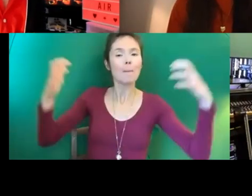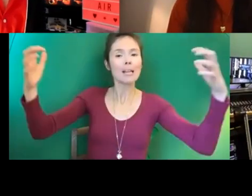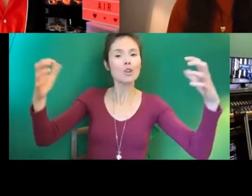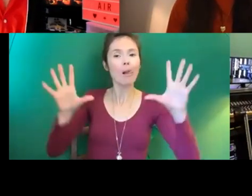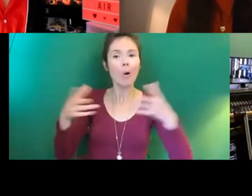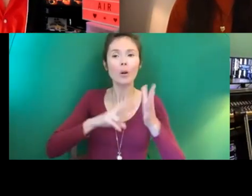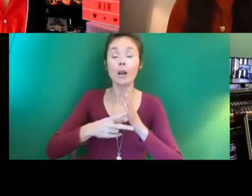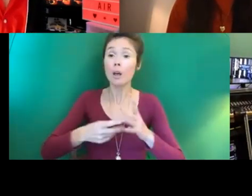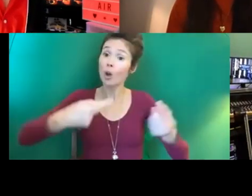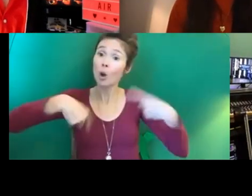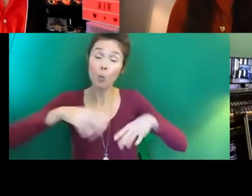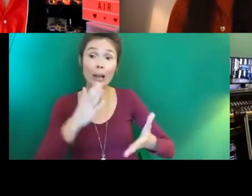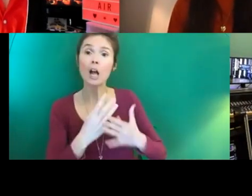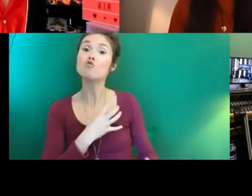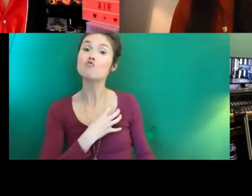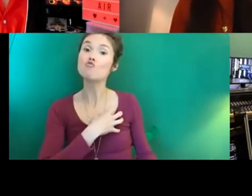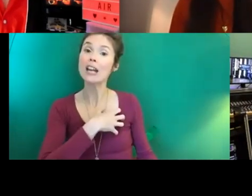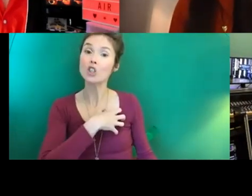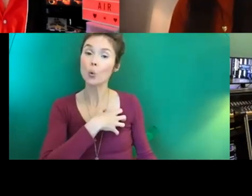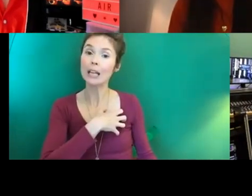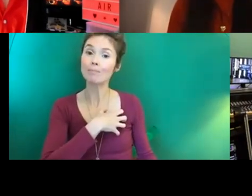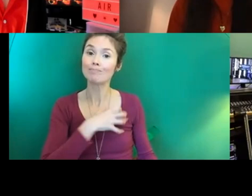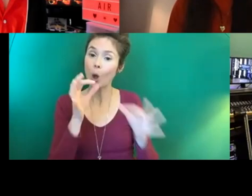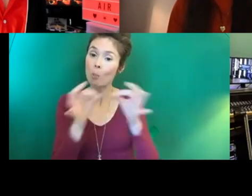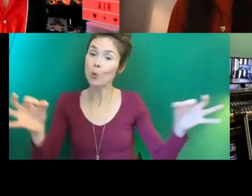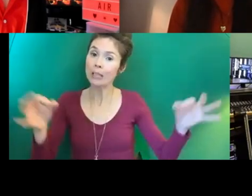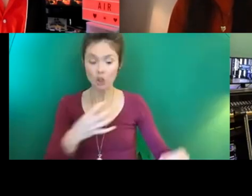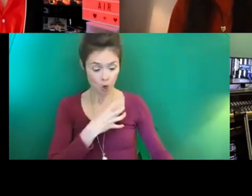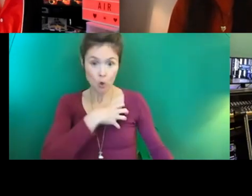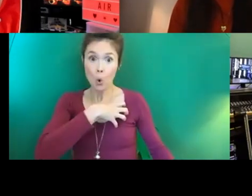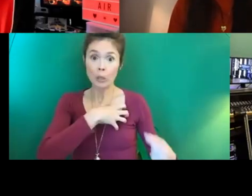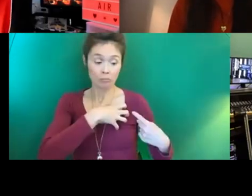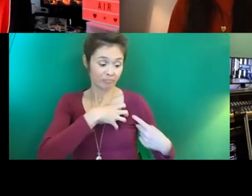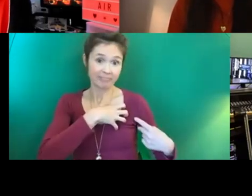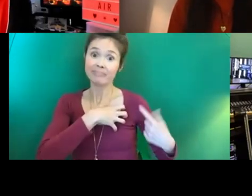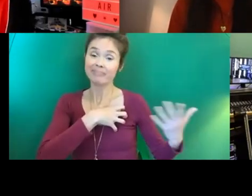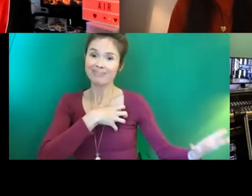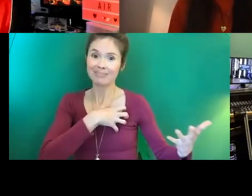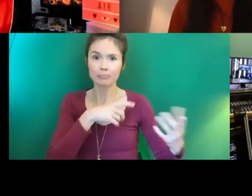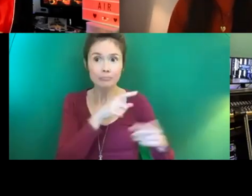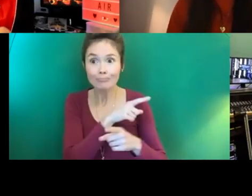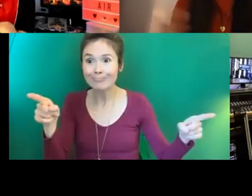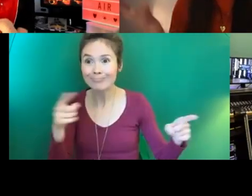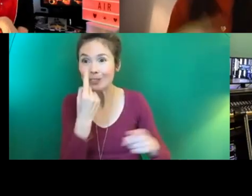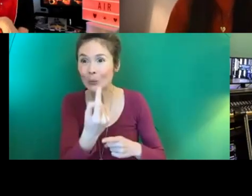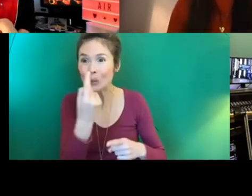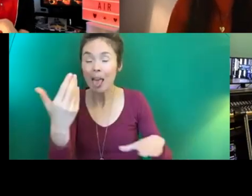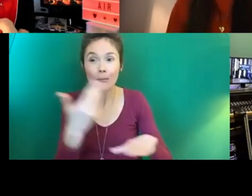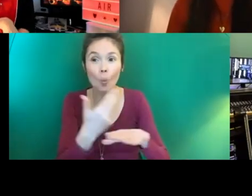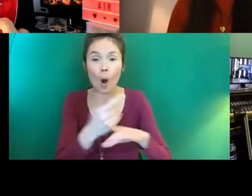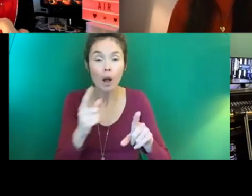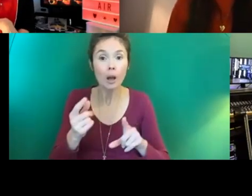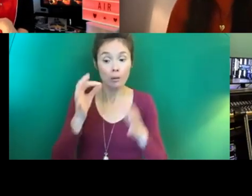trade union. So if anyone who works as a musician, has income coming in